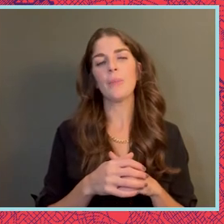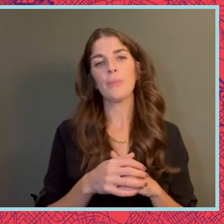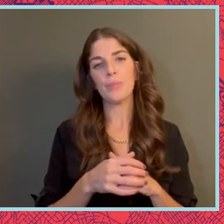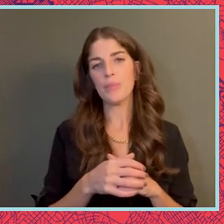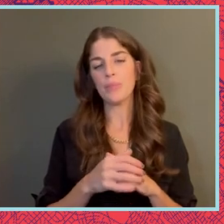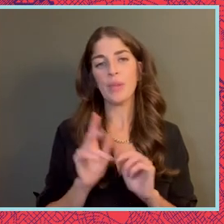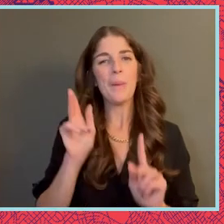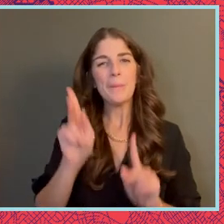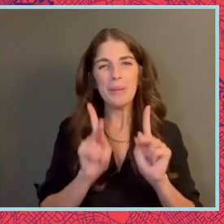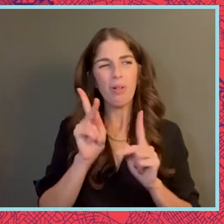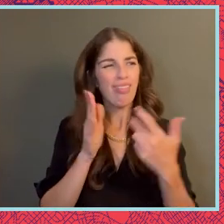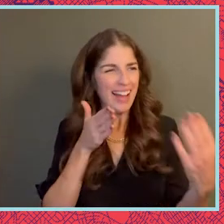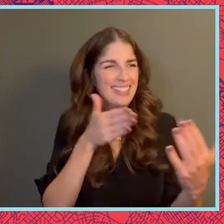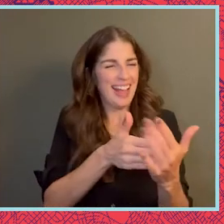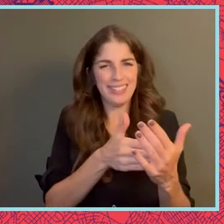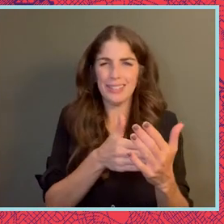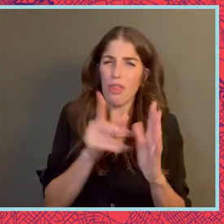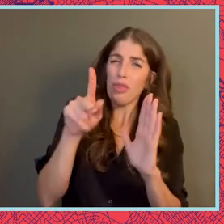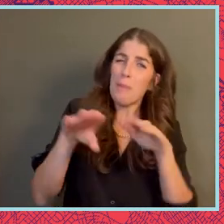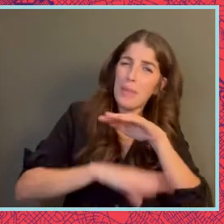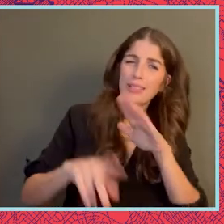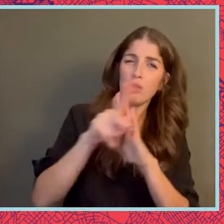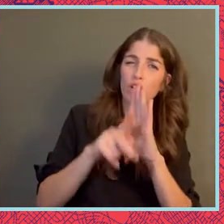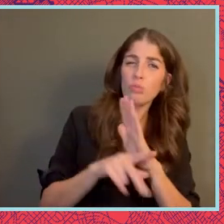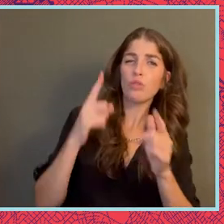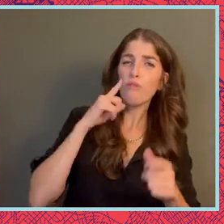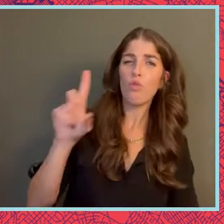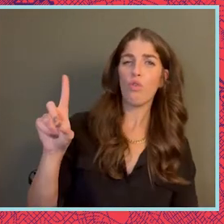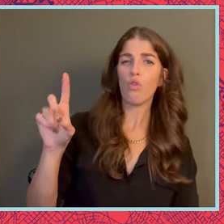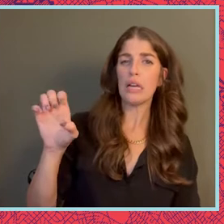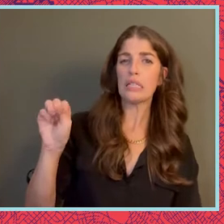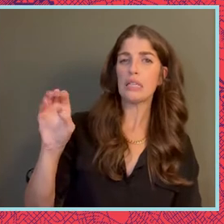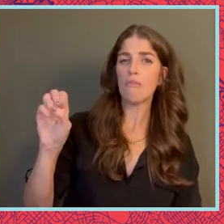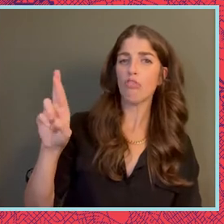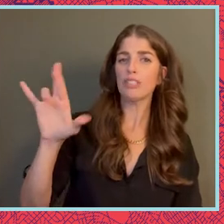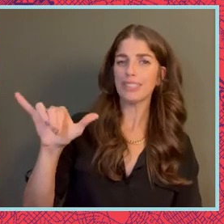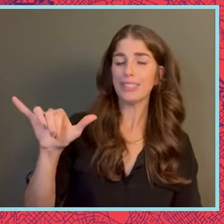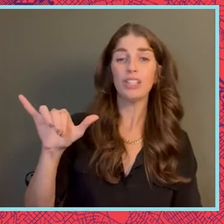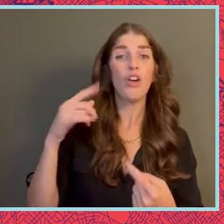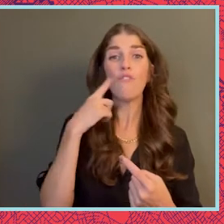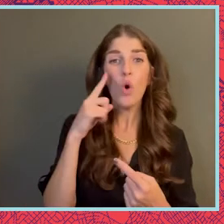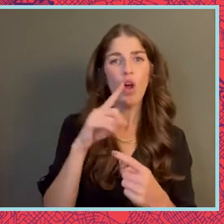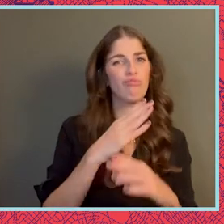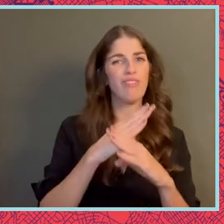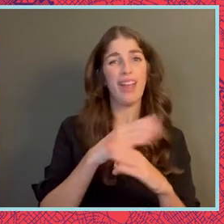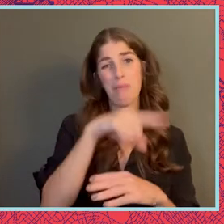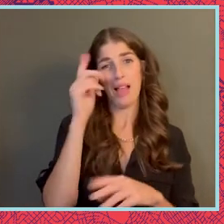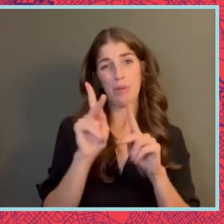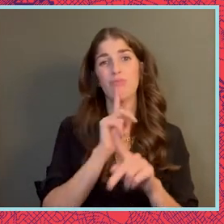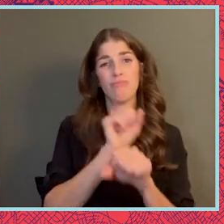willing to undermine the principles of democracy to keep Black people from participating fully